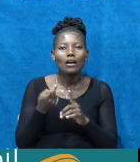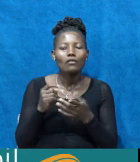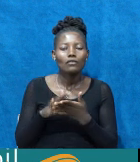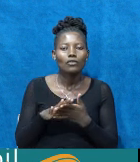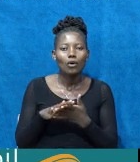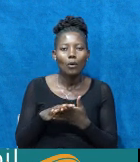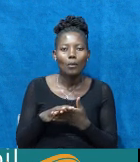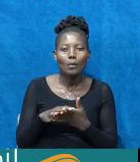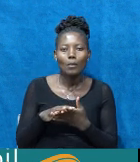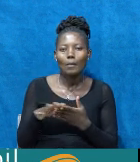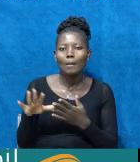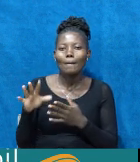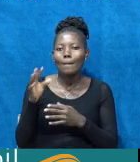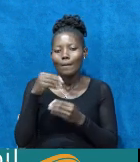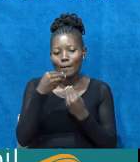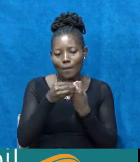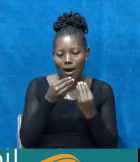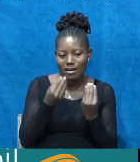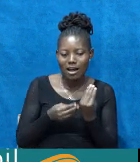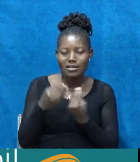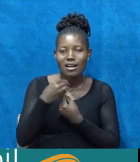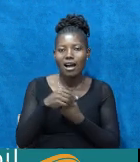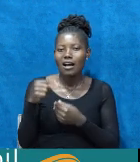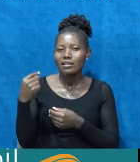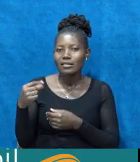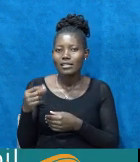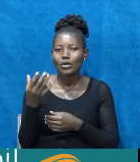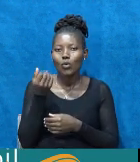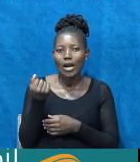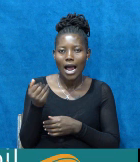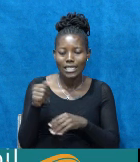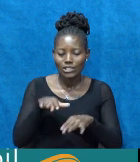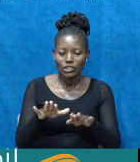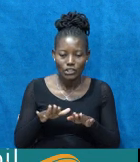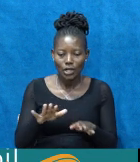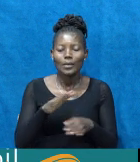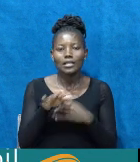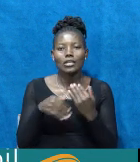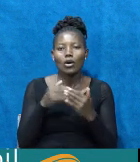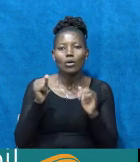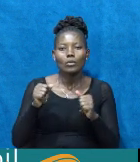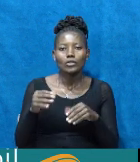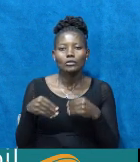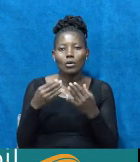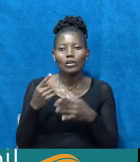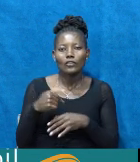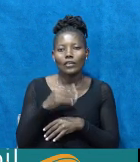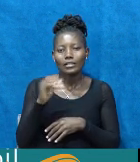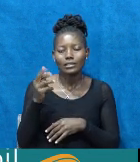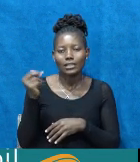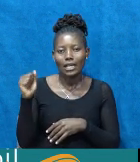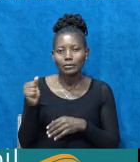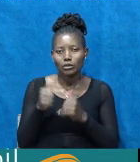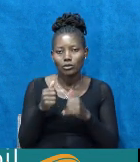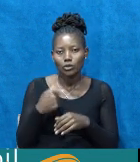grams per kg body weight daily is recommended for carbohydrates. And we get these carbohydrates from our